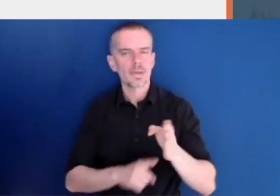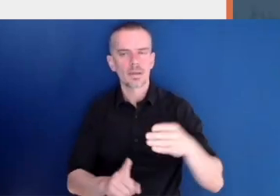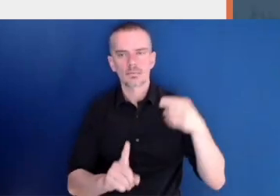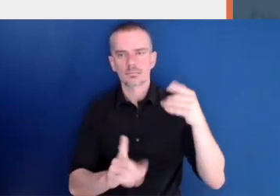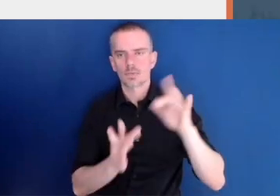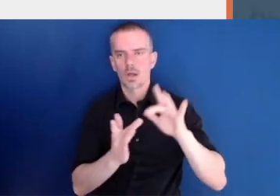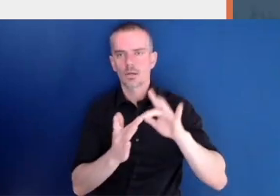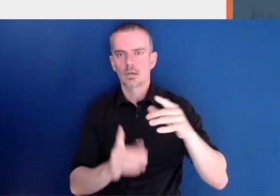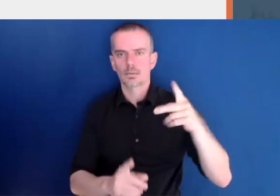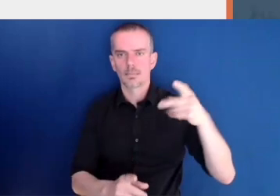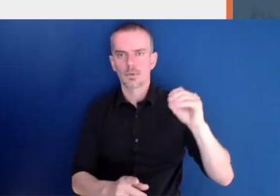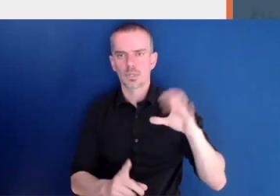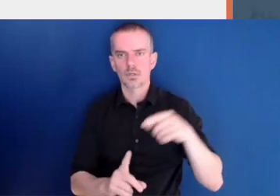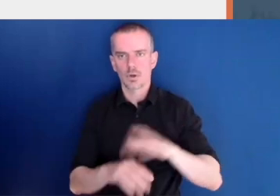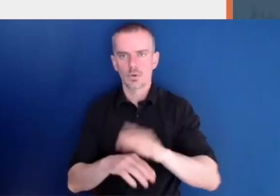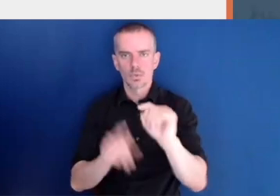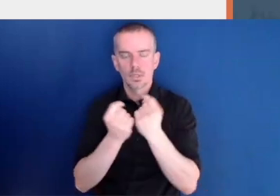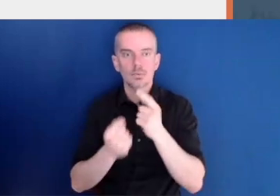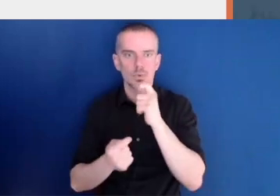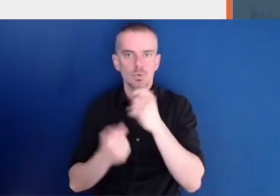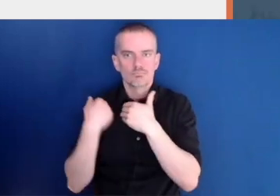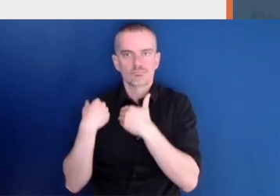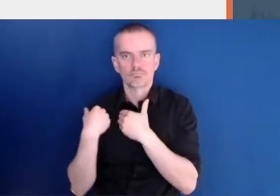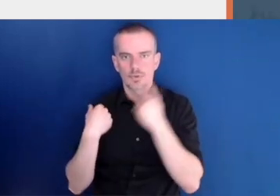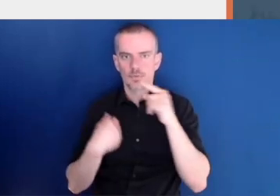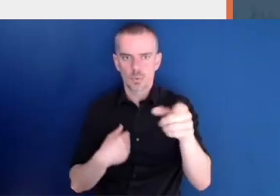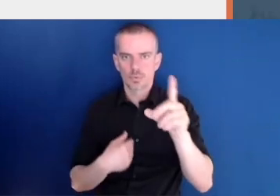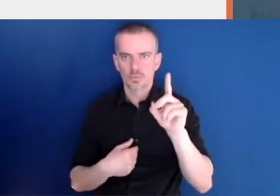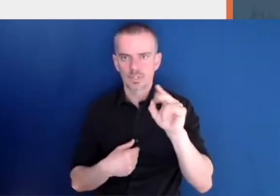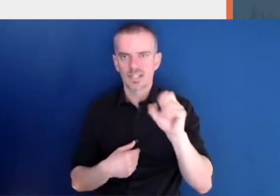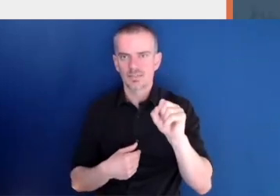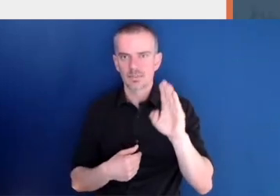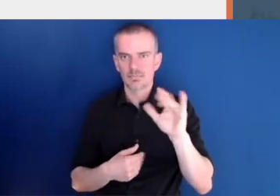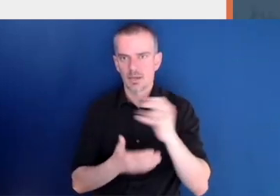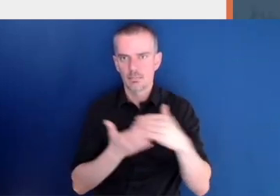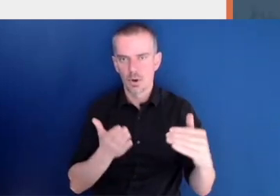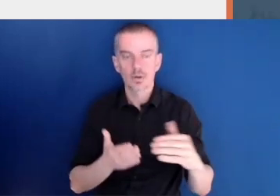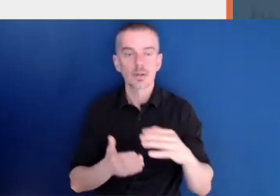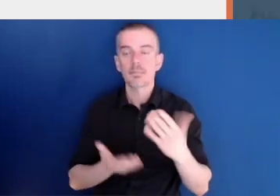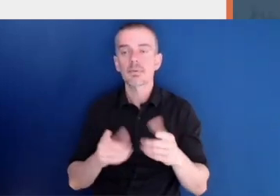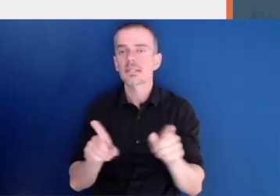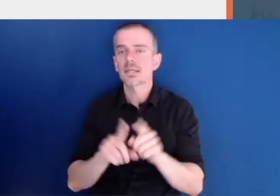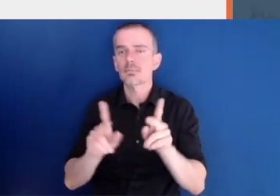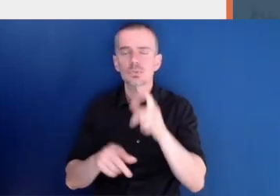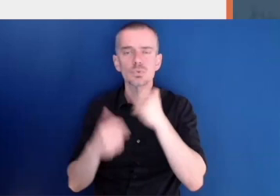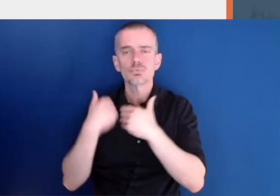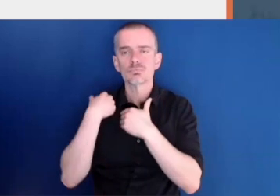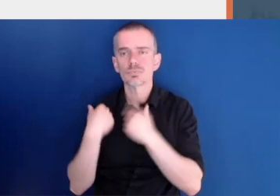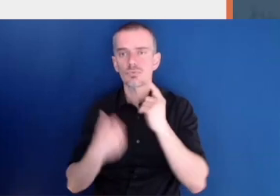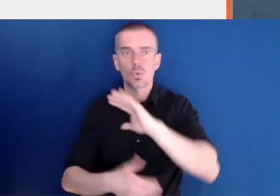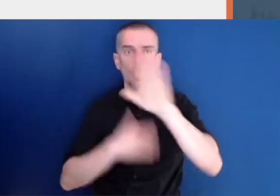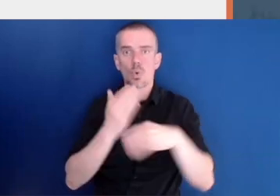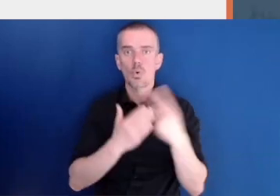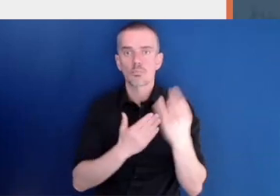on your team who is overseeing this aspect of the project. It may be the same person who's overseeing the whole